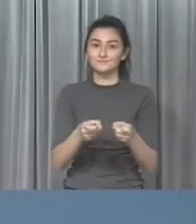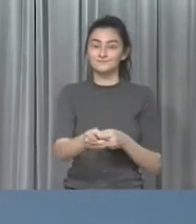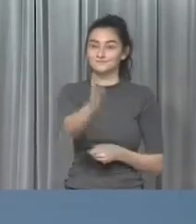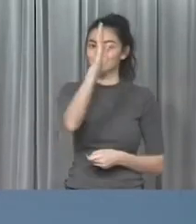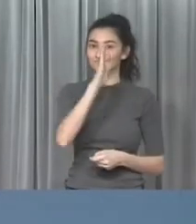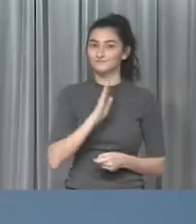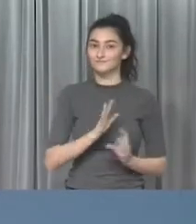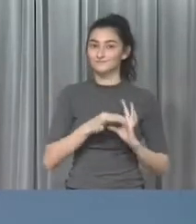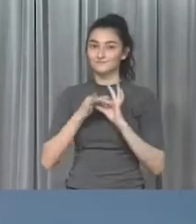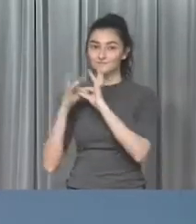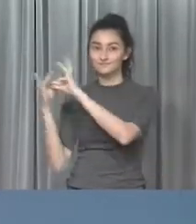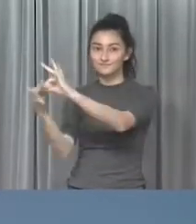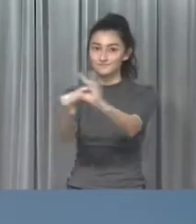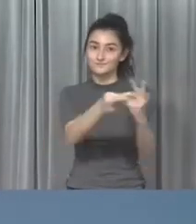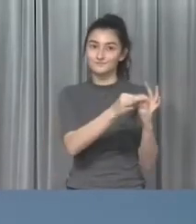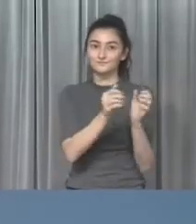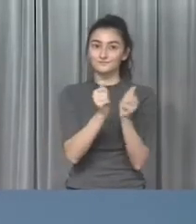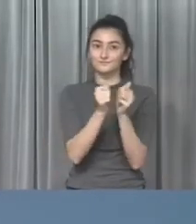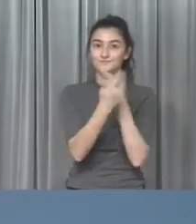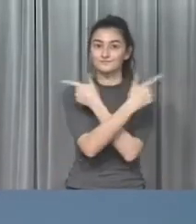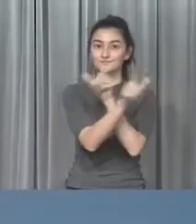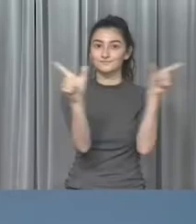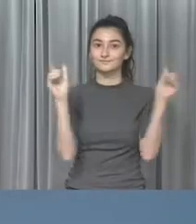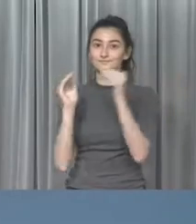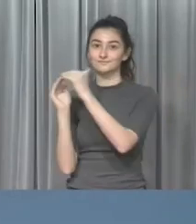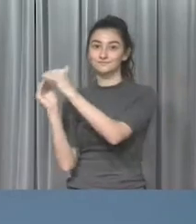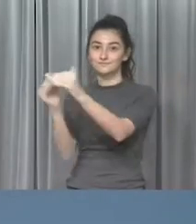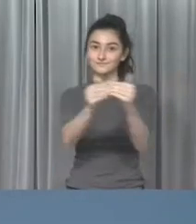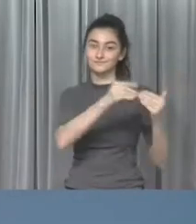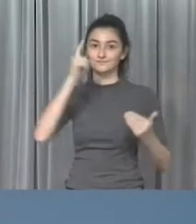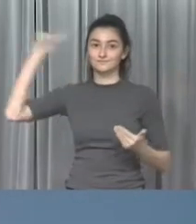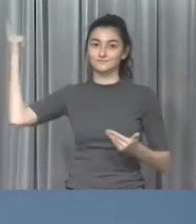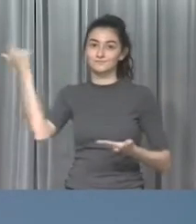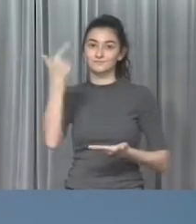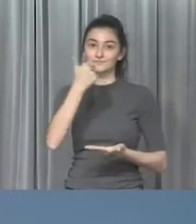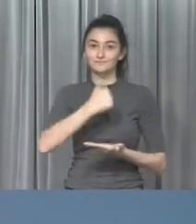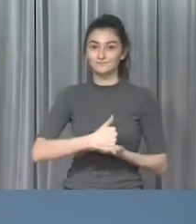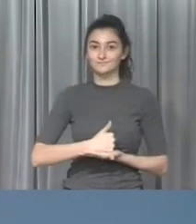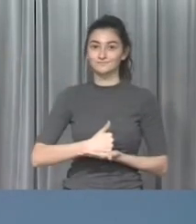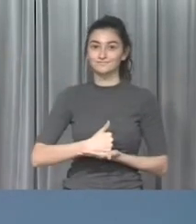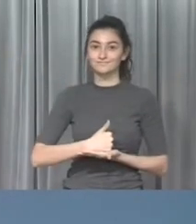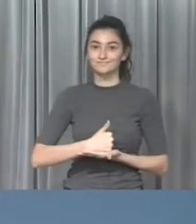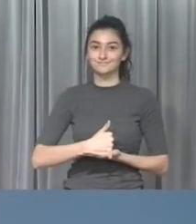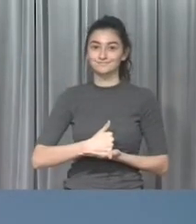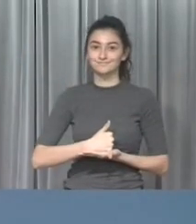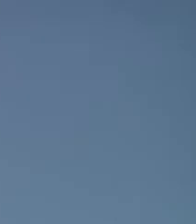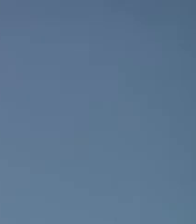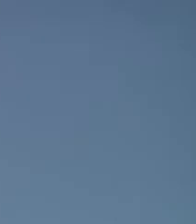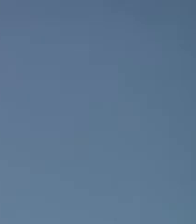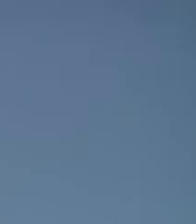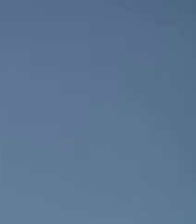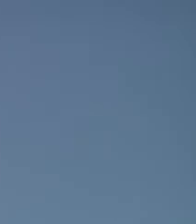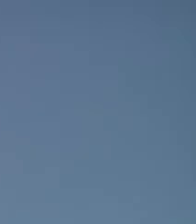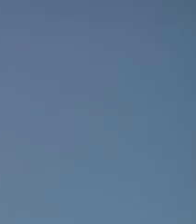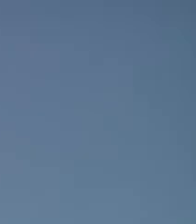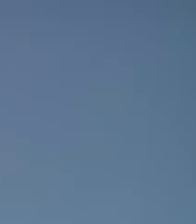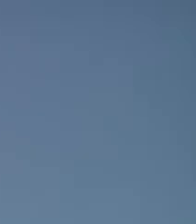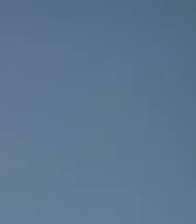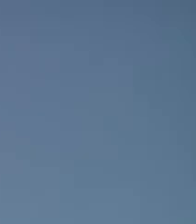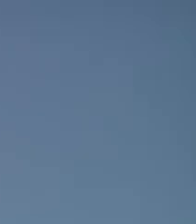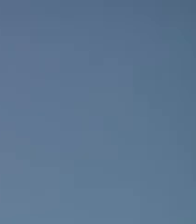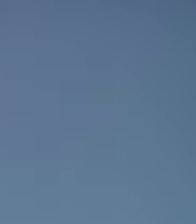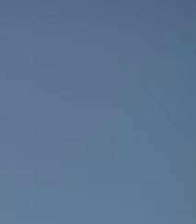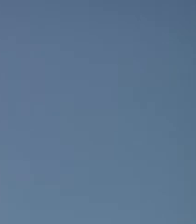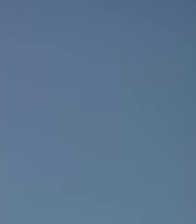nation, under God, indivisible, with liberty and justice for all. Please remain standing for a moment of silence.